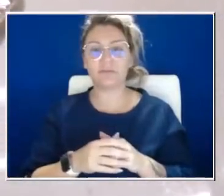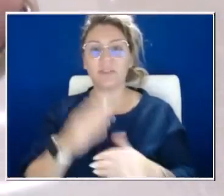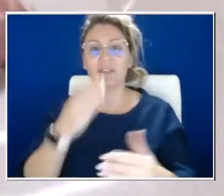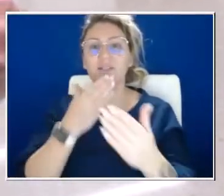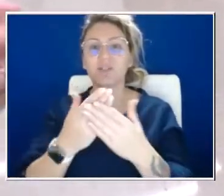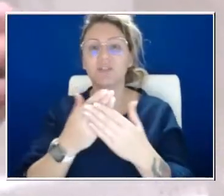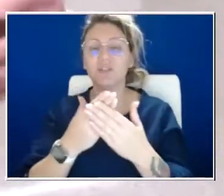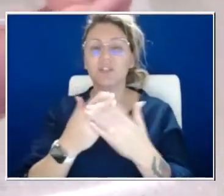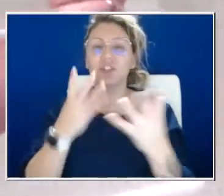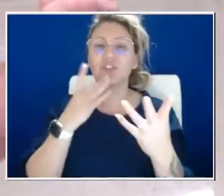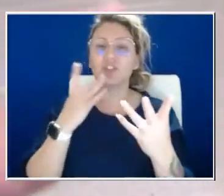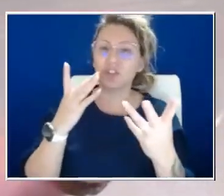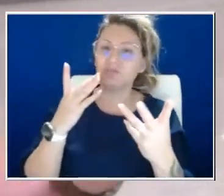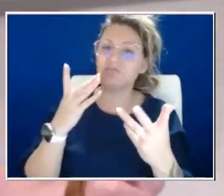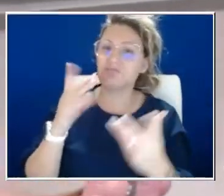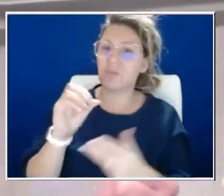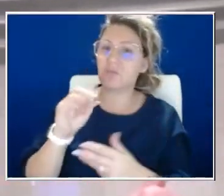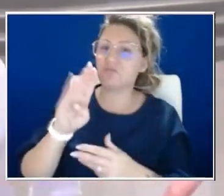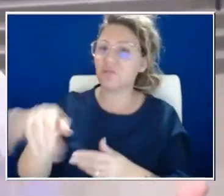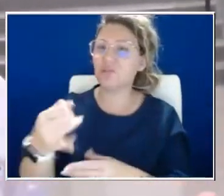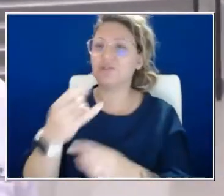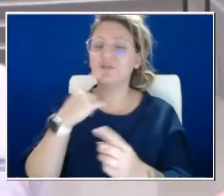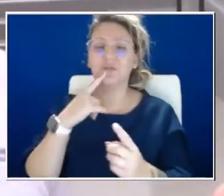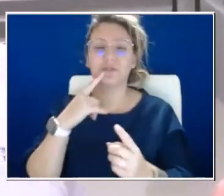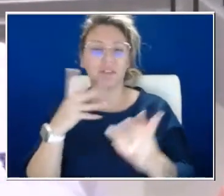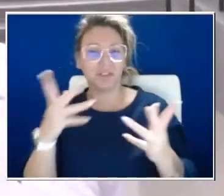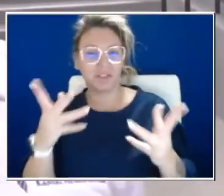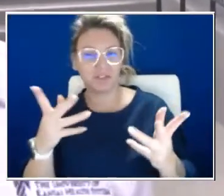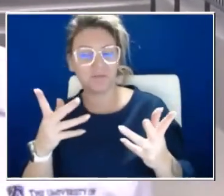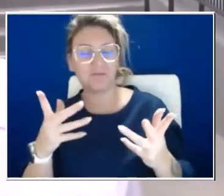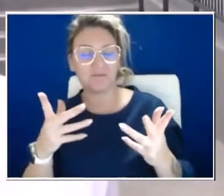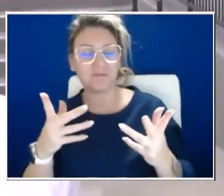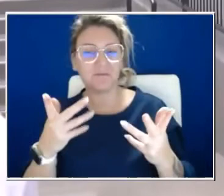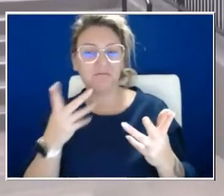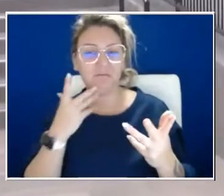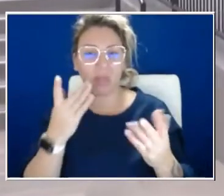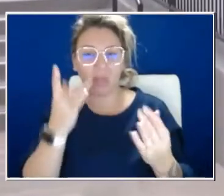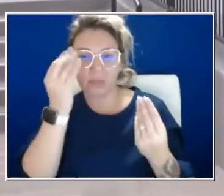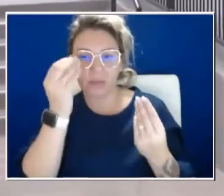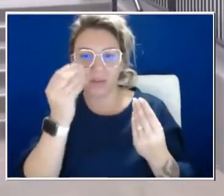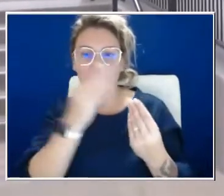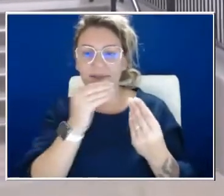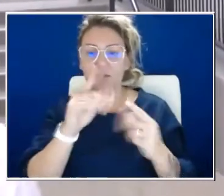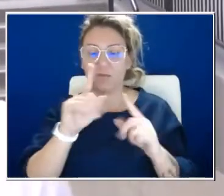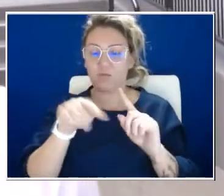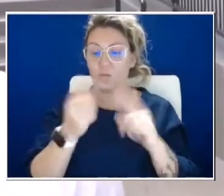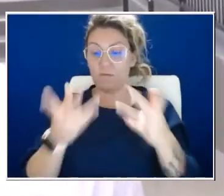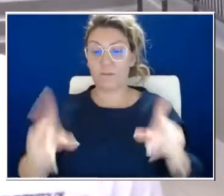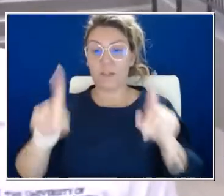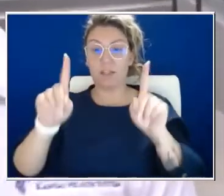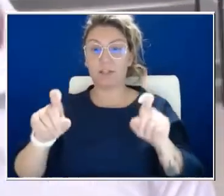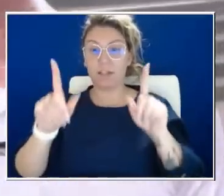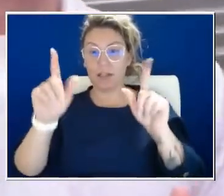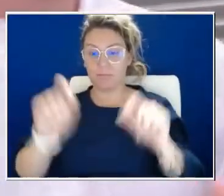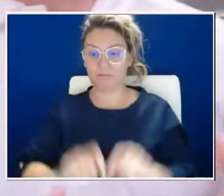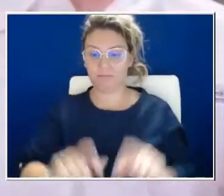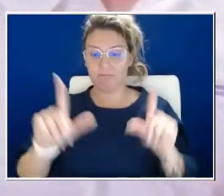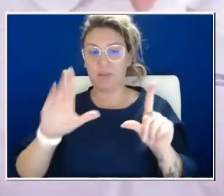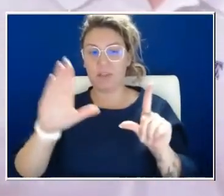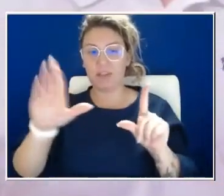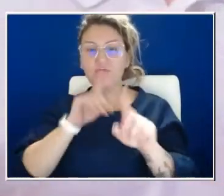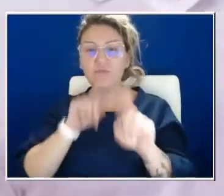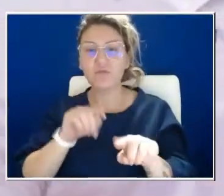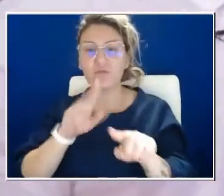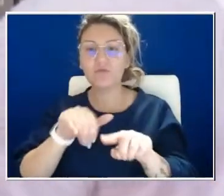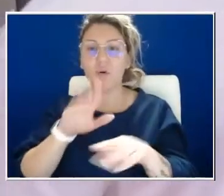measurement. Now, when he's completed with this test, I can pull up his results and I can see on a graph how he